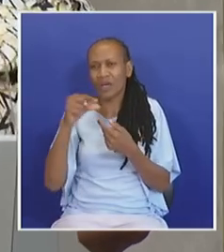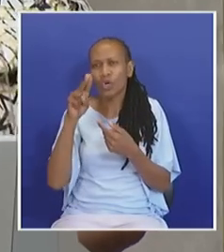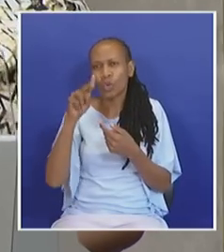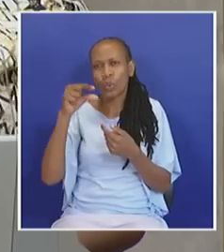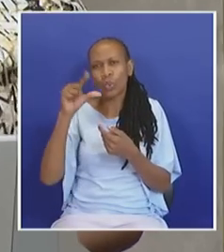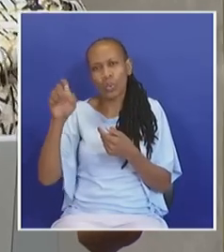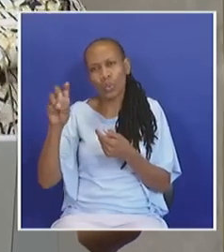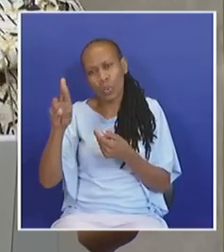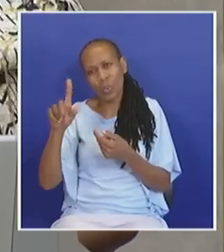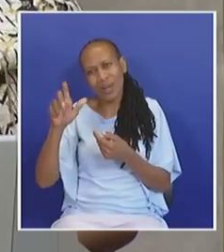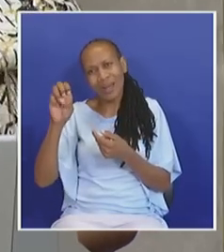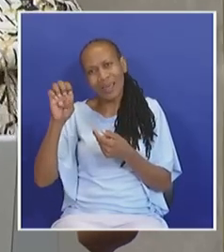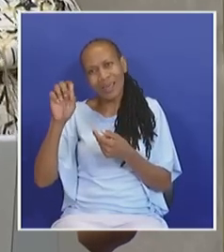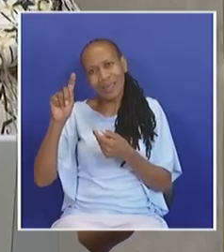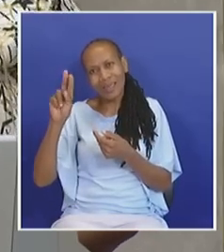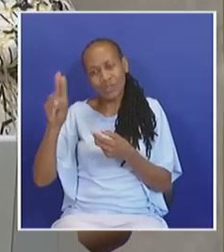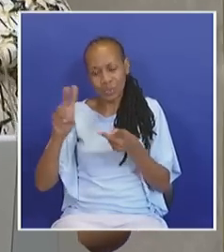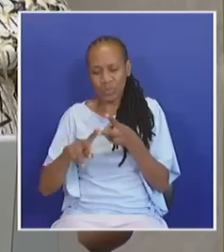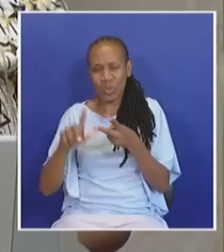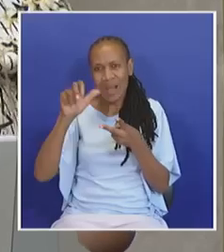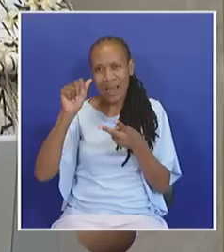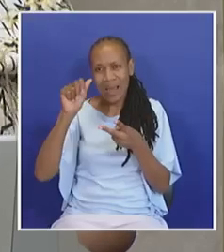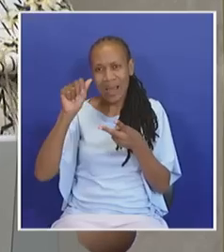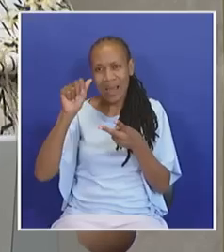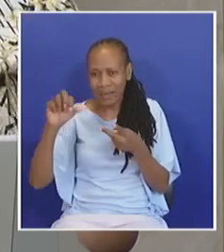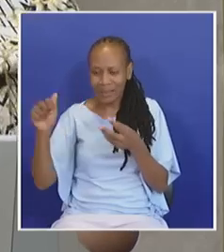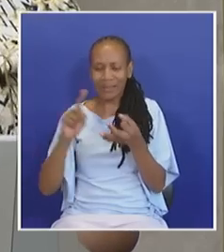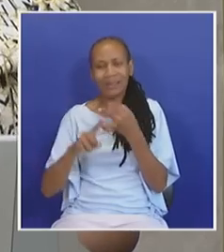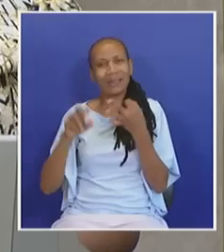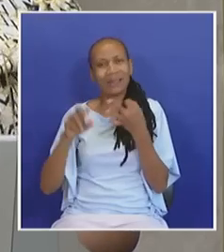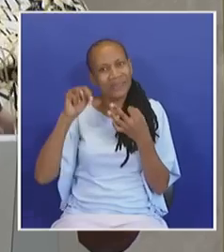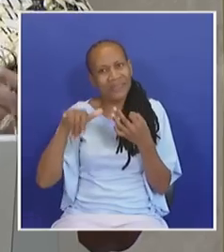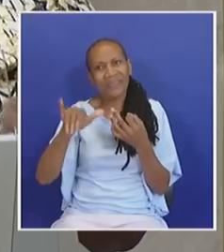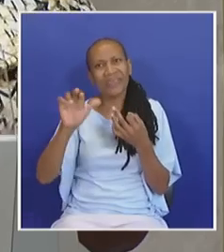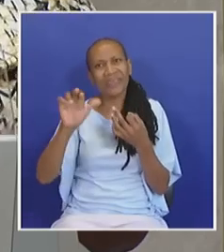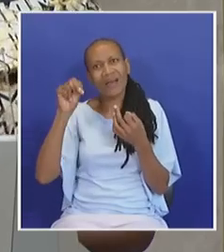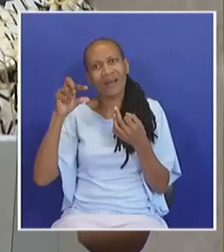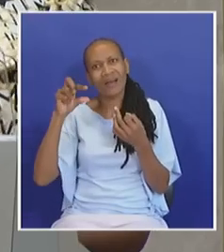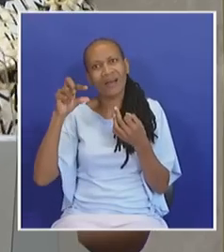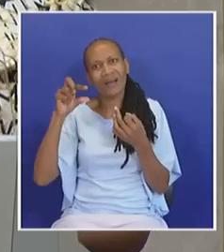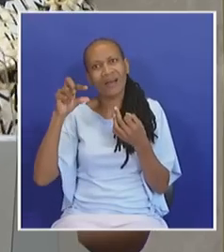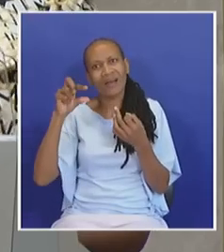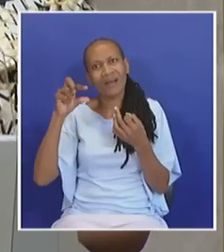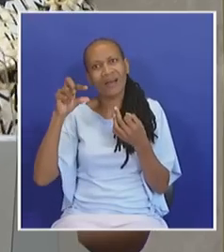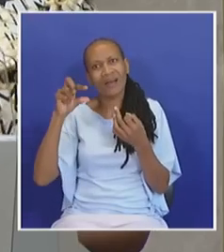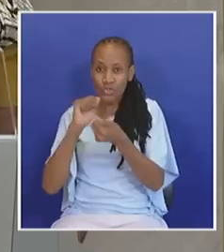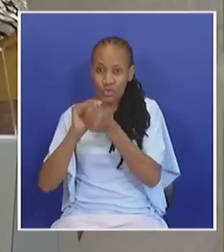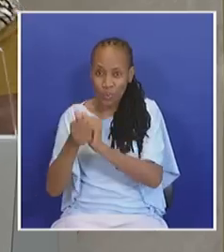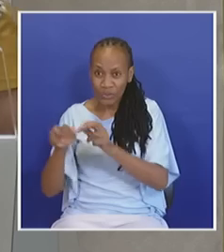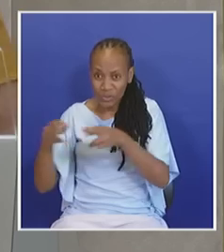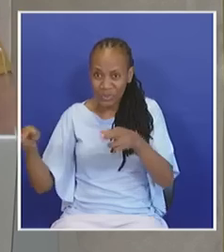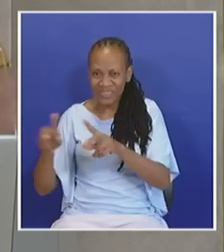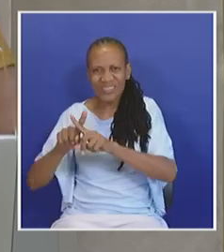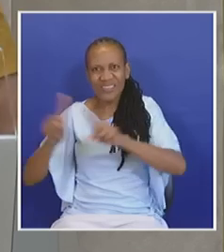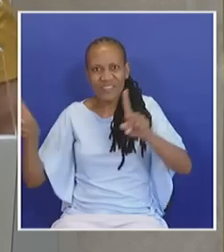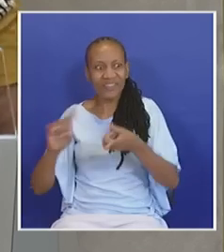Enyanga, Kalanga, are not the same as the sports facilities in town. Where is the fairness? Where is the quality